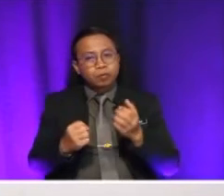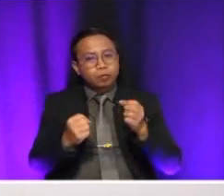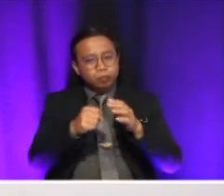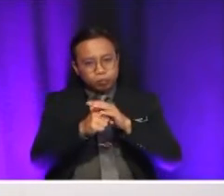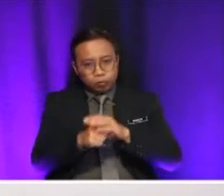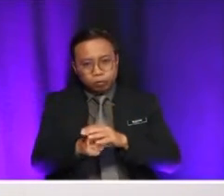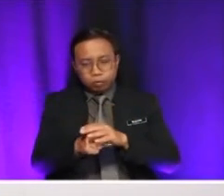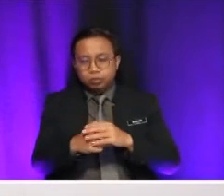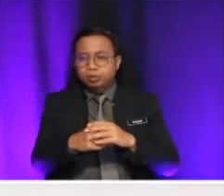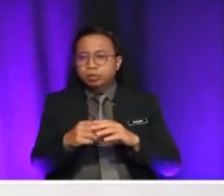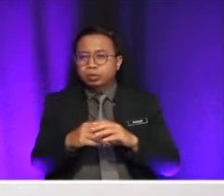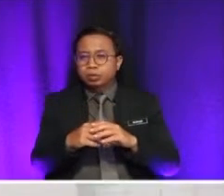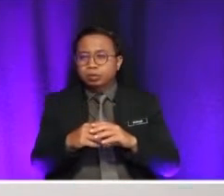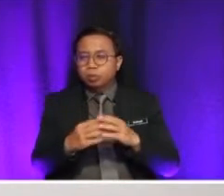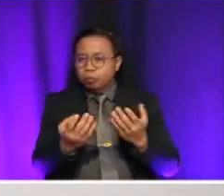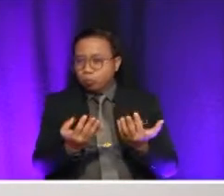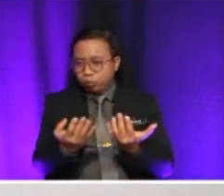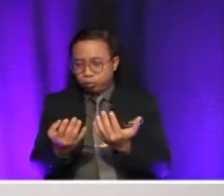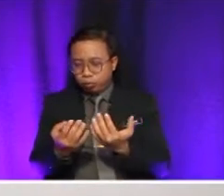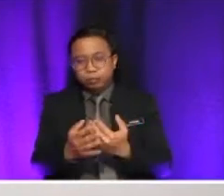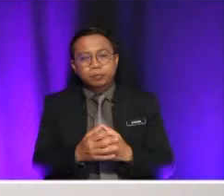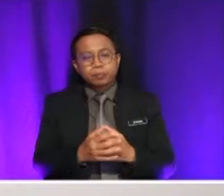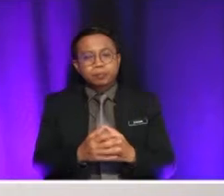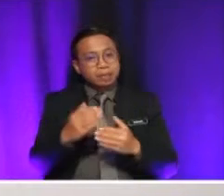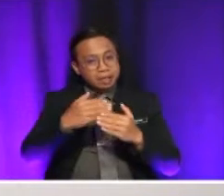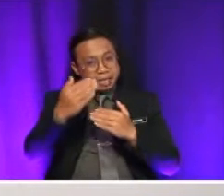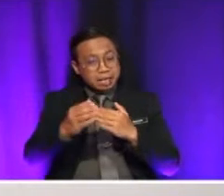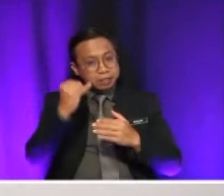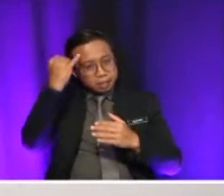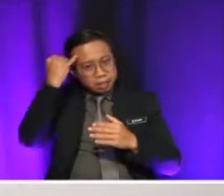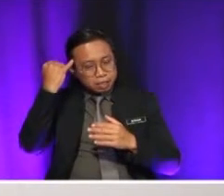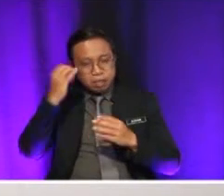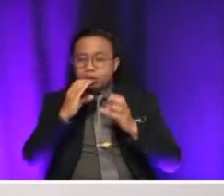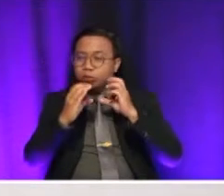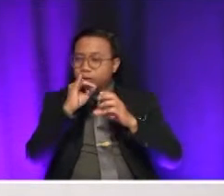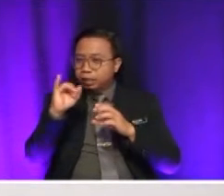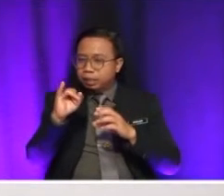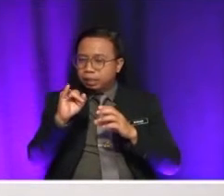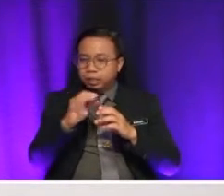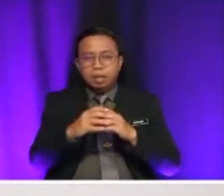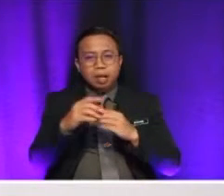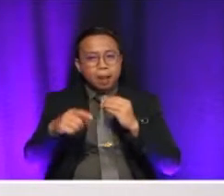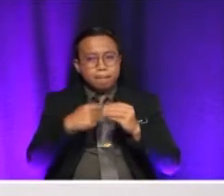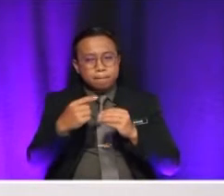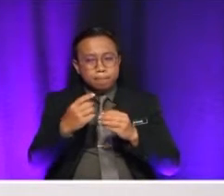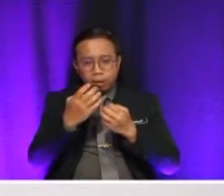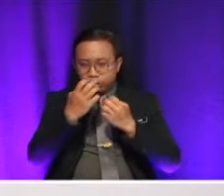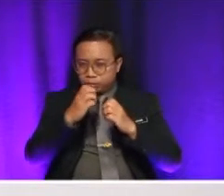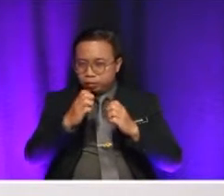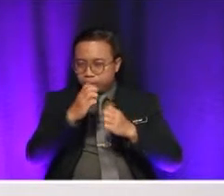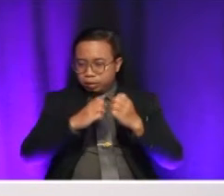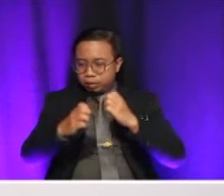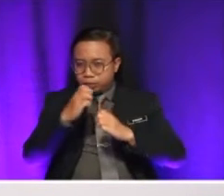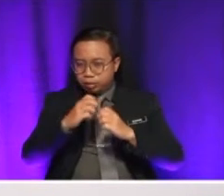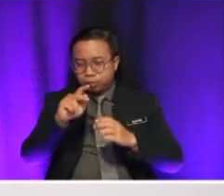kerosene lamp and wood-burning stuff. And the next idea is also talking about or explaining about how people breathing